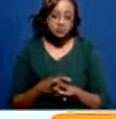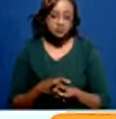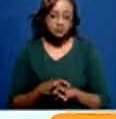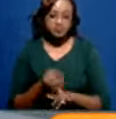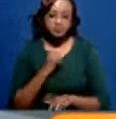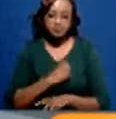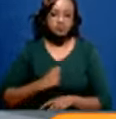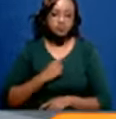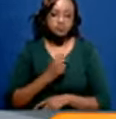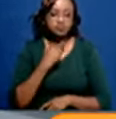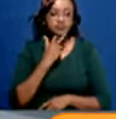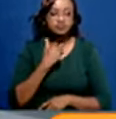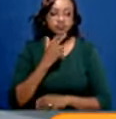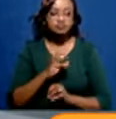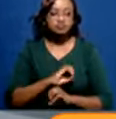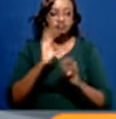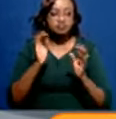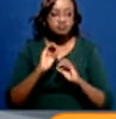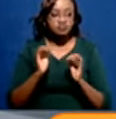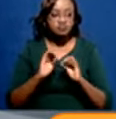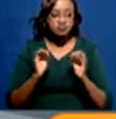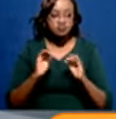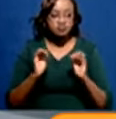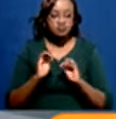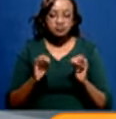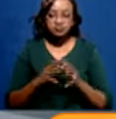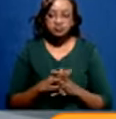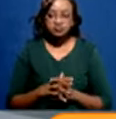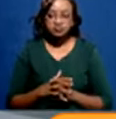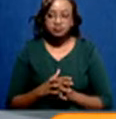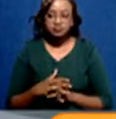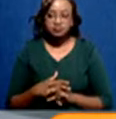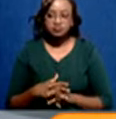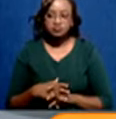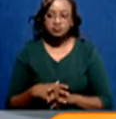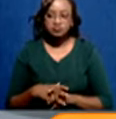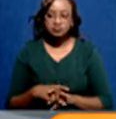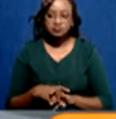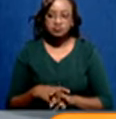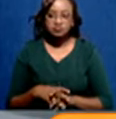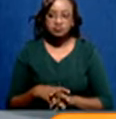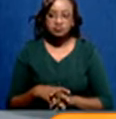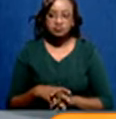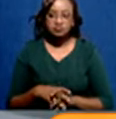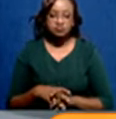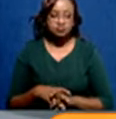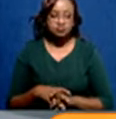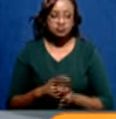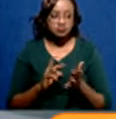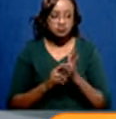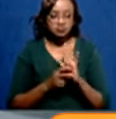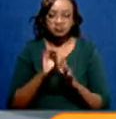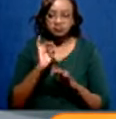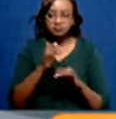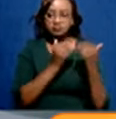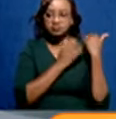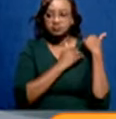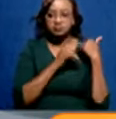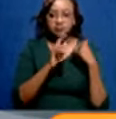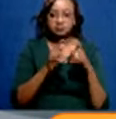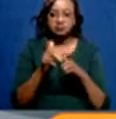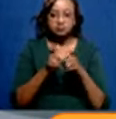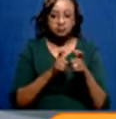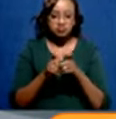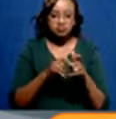Health Authority gradually takes all those functions. The transition committee is supposed to now, for example, manage the assets, the liabilities, and so